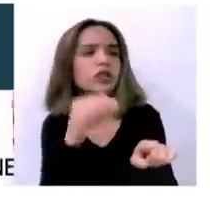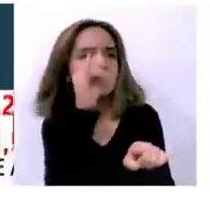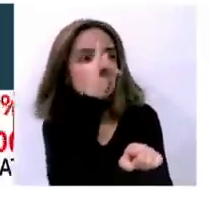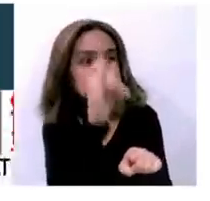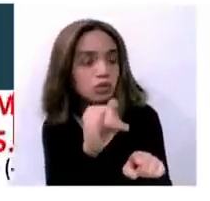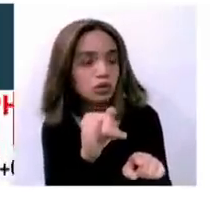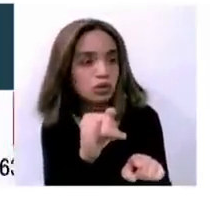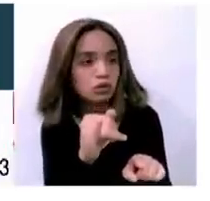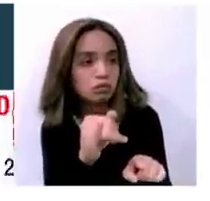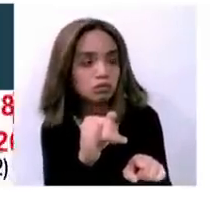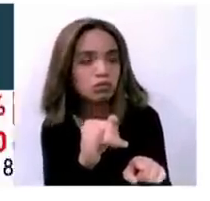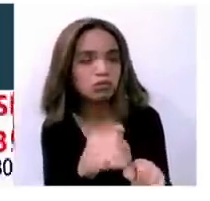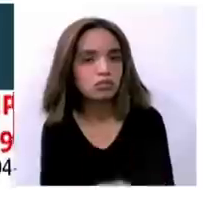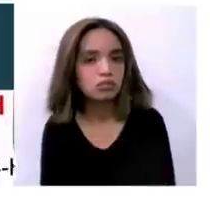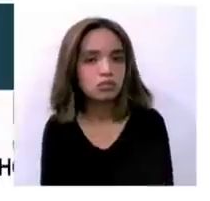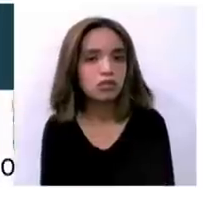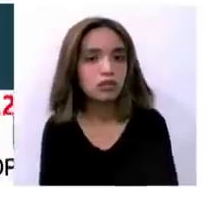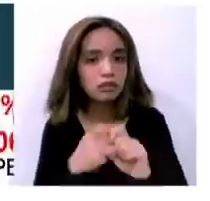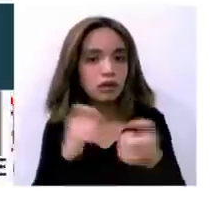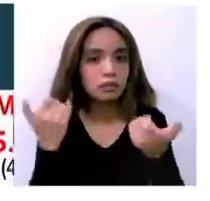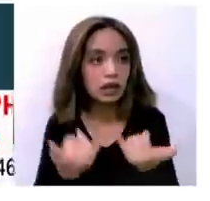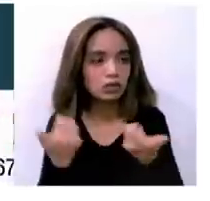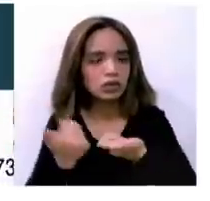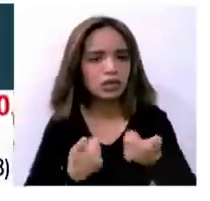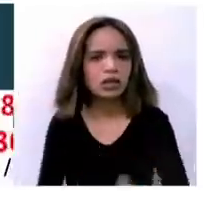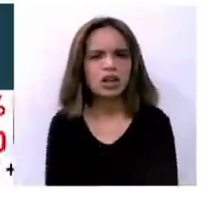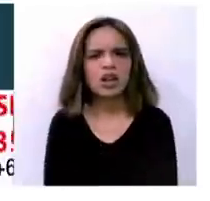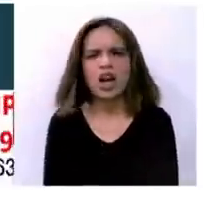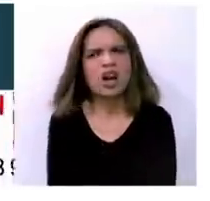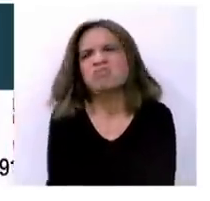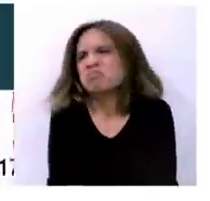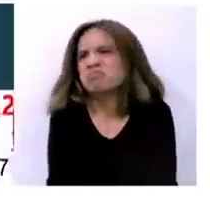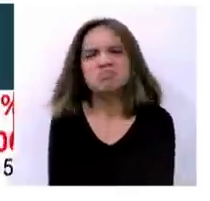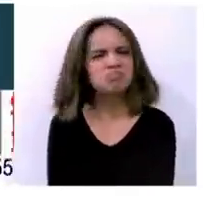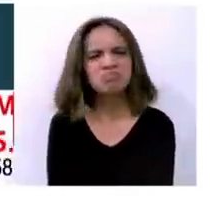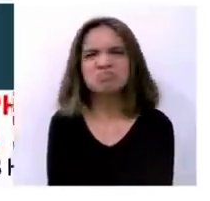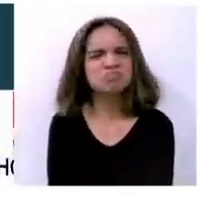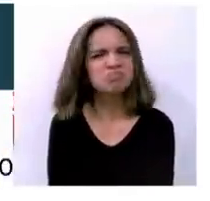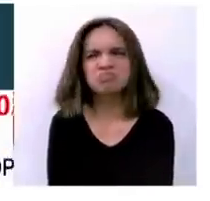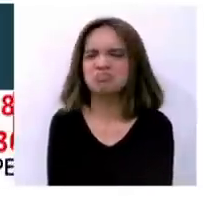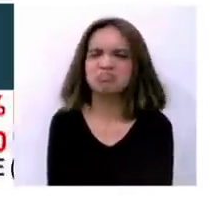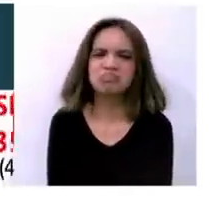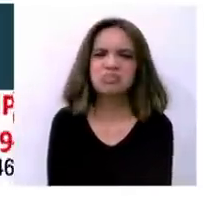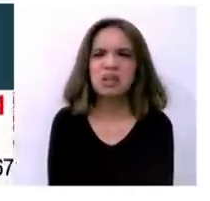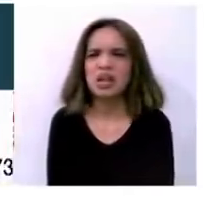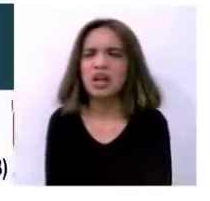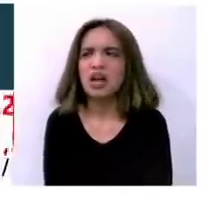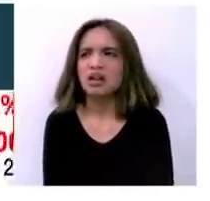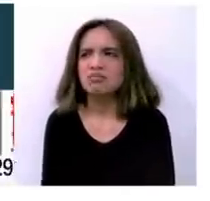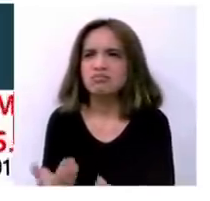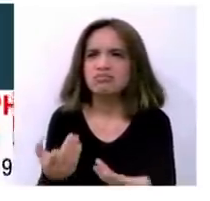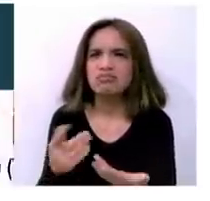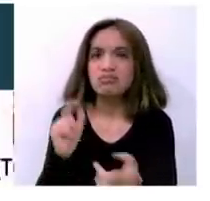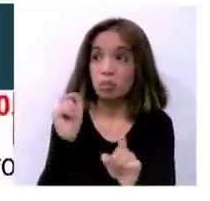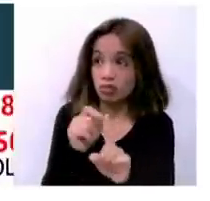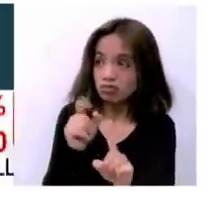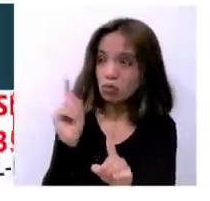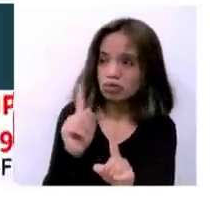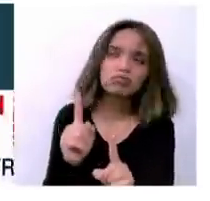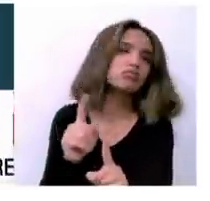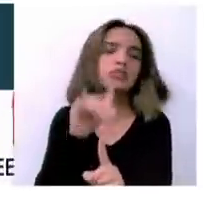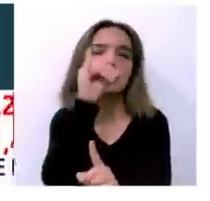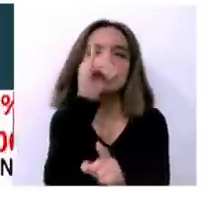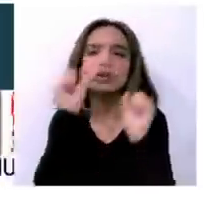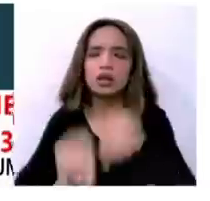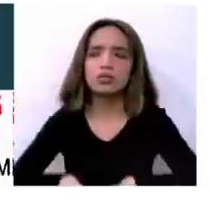Moreno from the administration? Well, I do not know about that. No? The point is, Mayor ISCO can work with